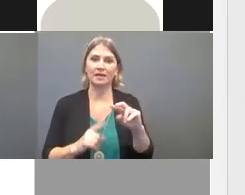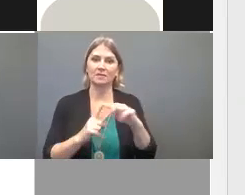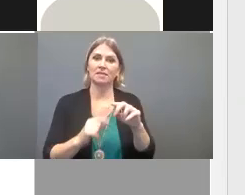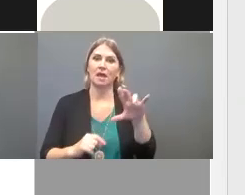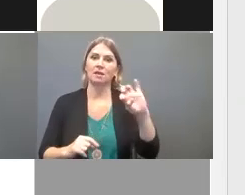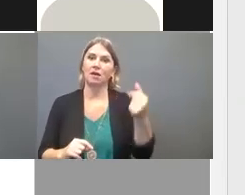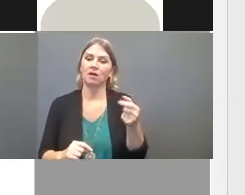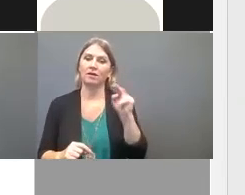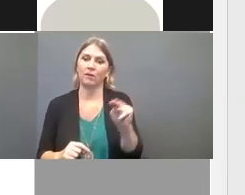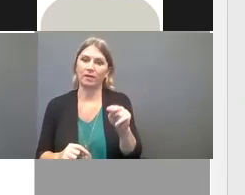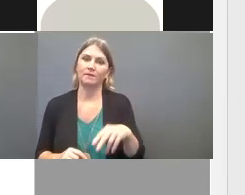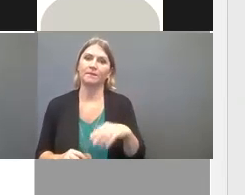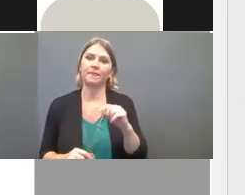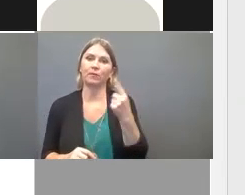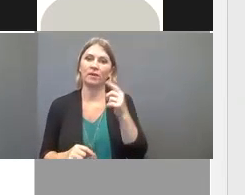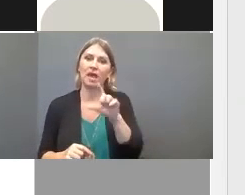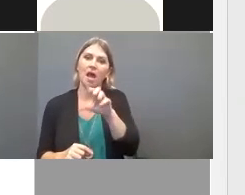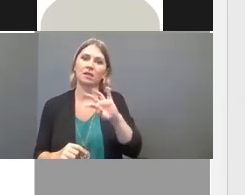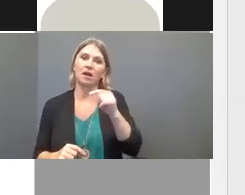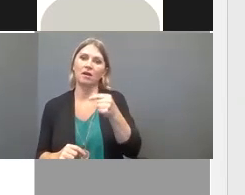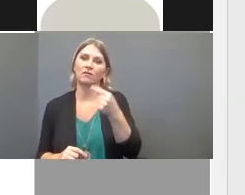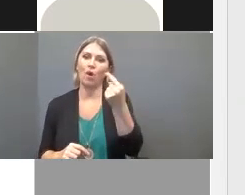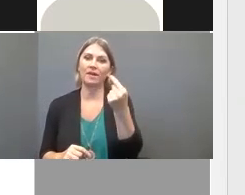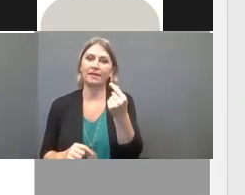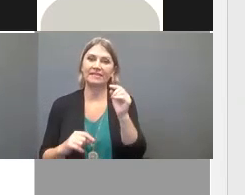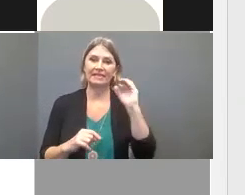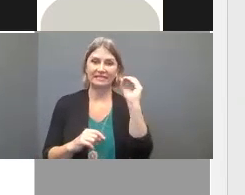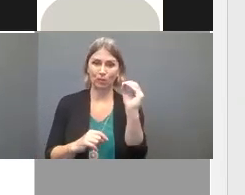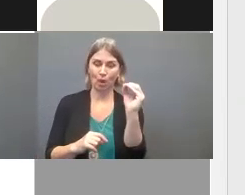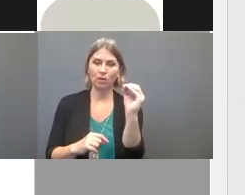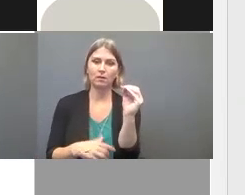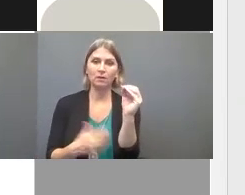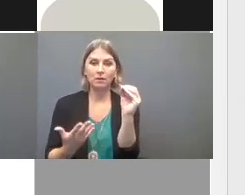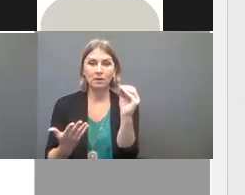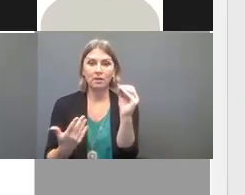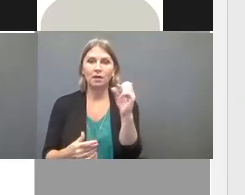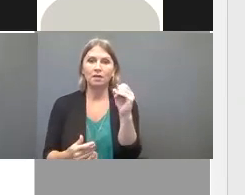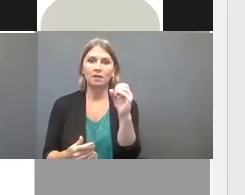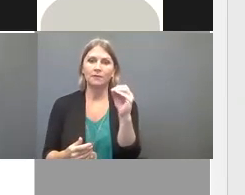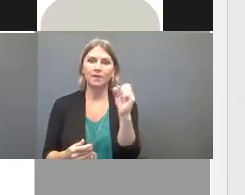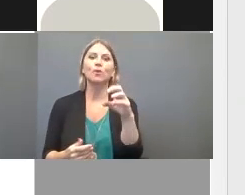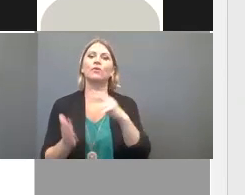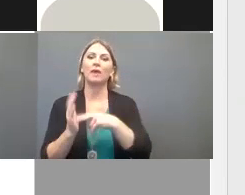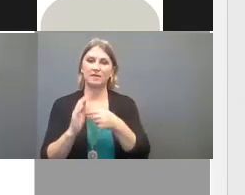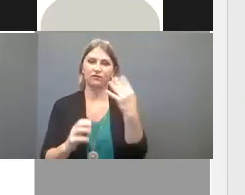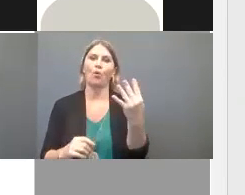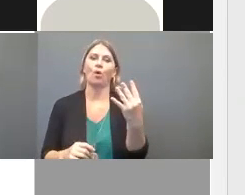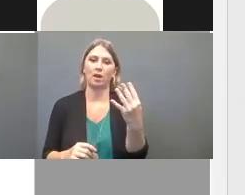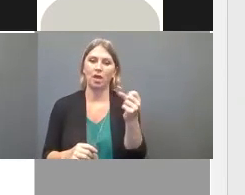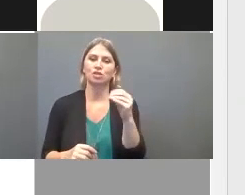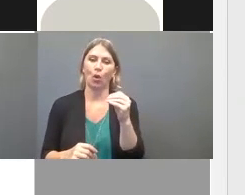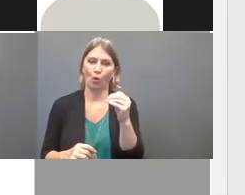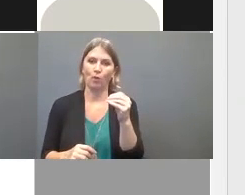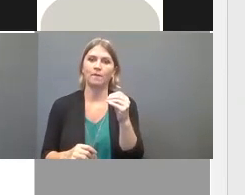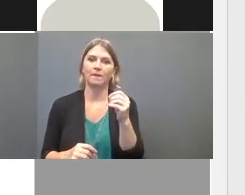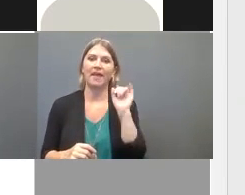of 1 is 0, so that basically means 4, right? So we have 4, and then that will always